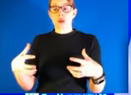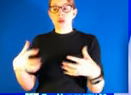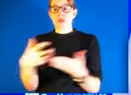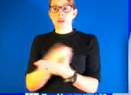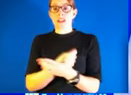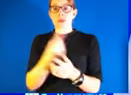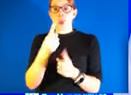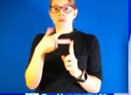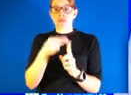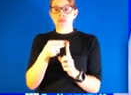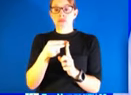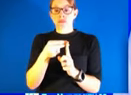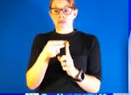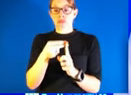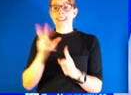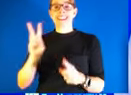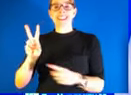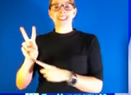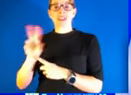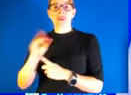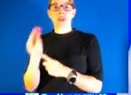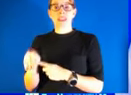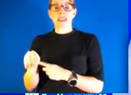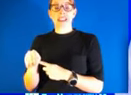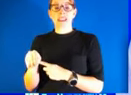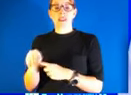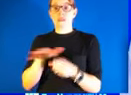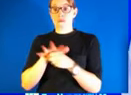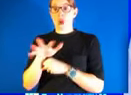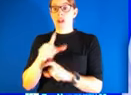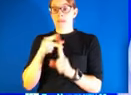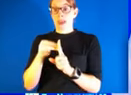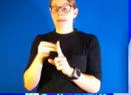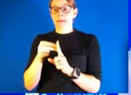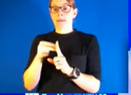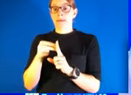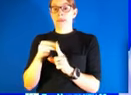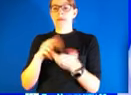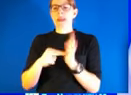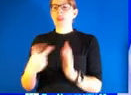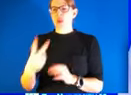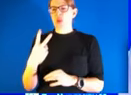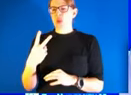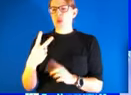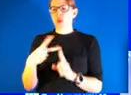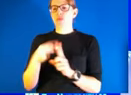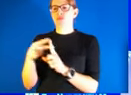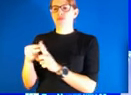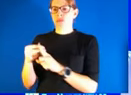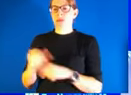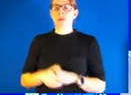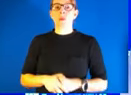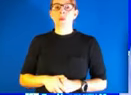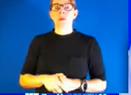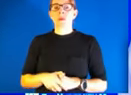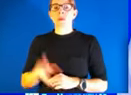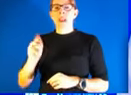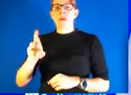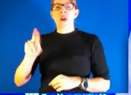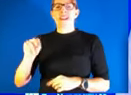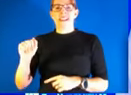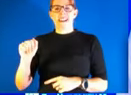dose. 62% are fully vaccinated, so that's really just those 2 doses of the mRNA vaccine,